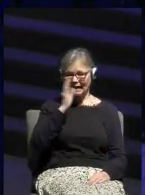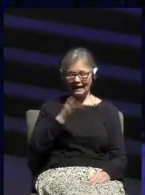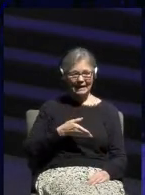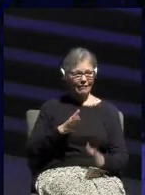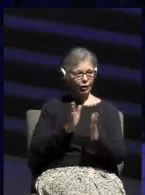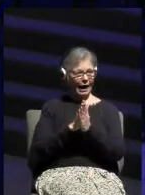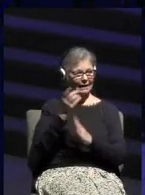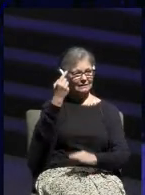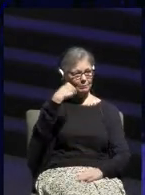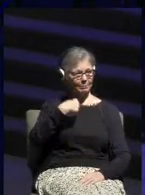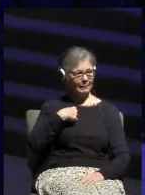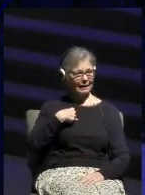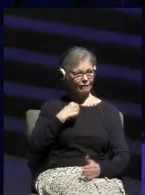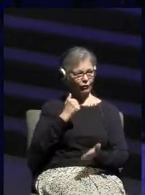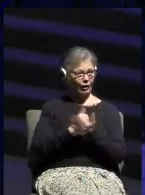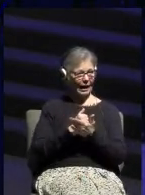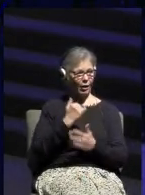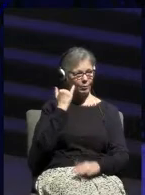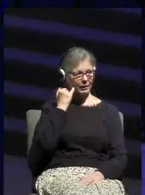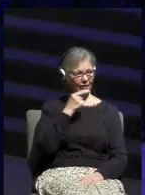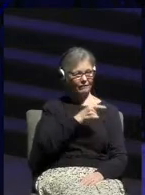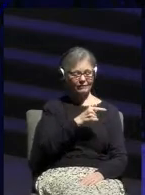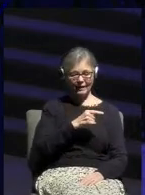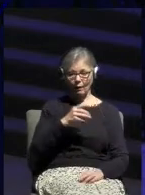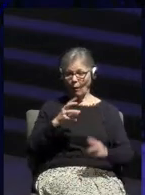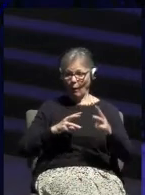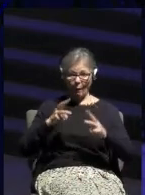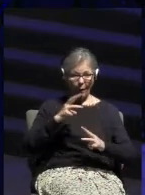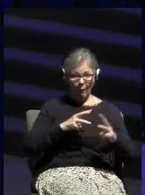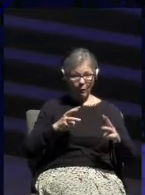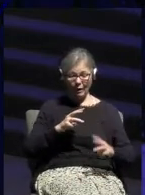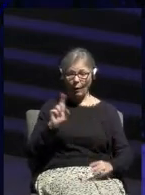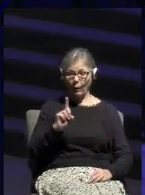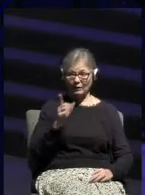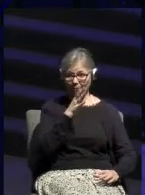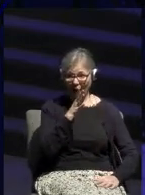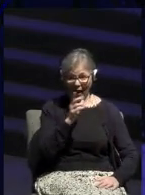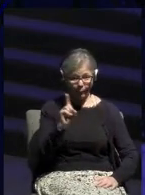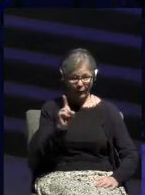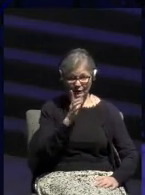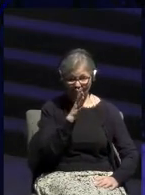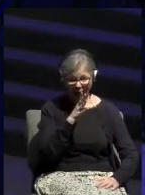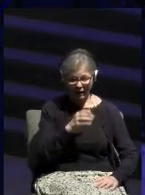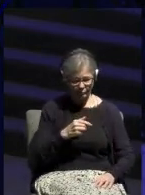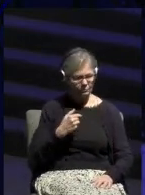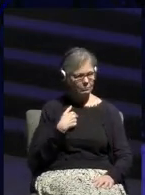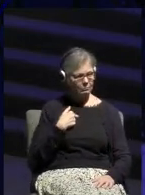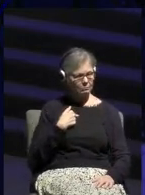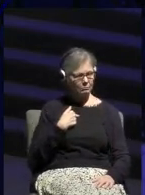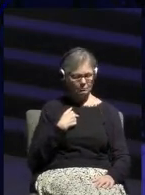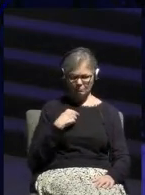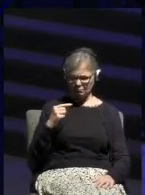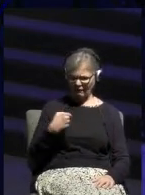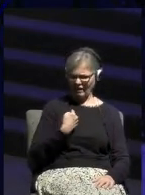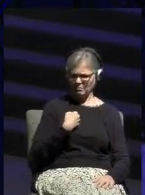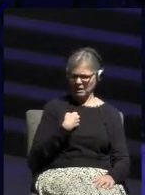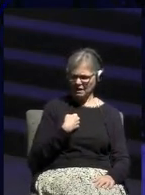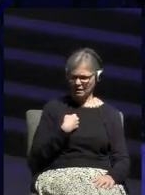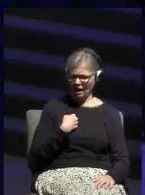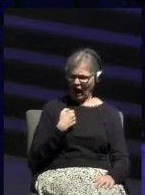for help in time of need. They've always gone to their mother. And I get offended.